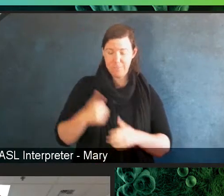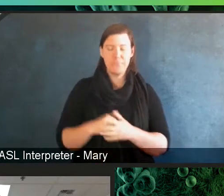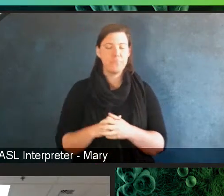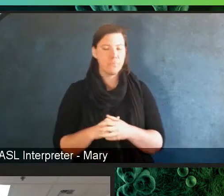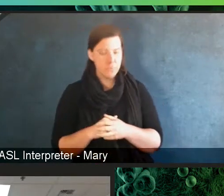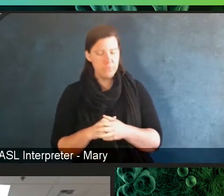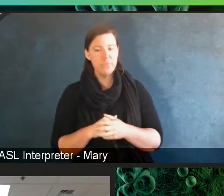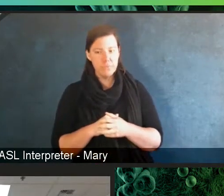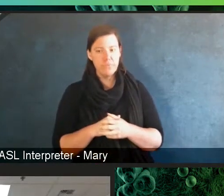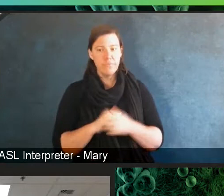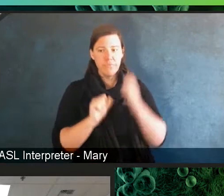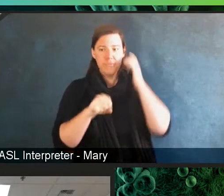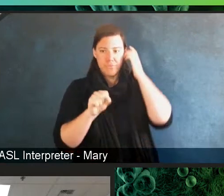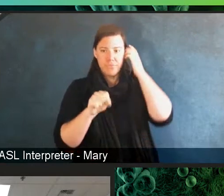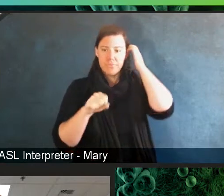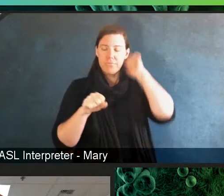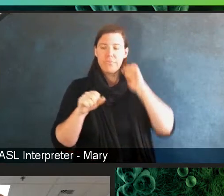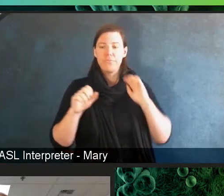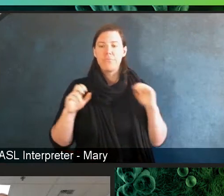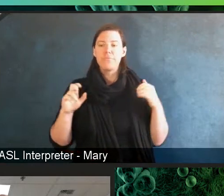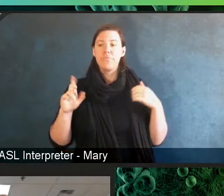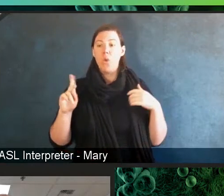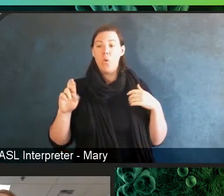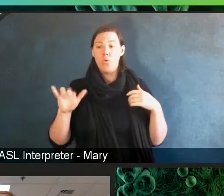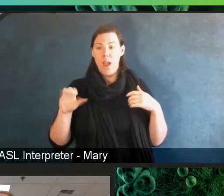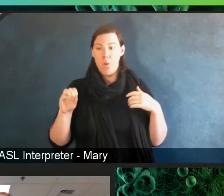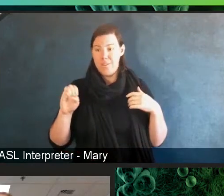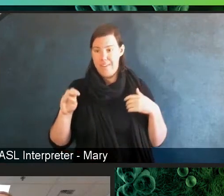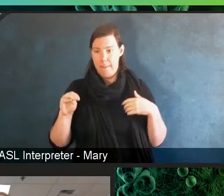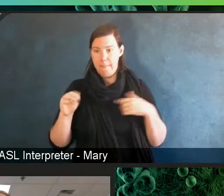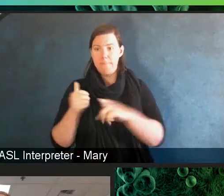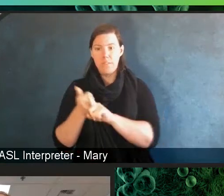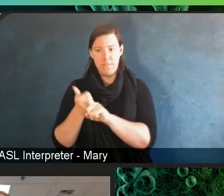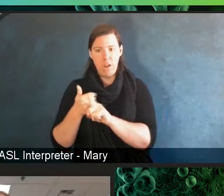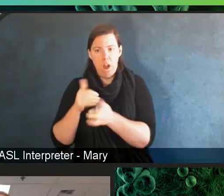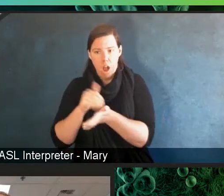techniques. For example, so the images